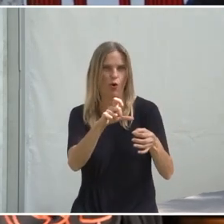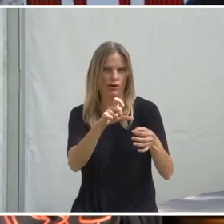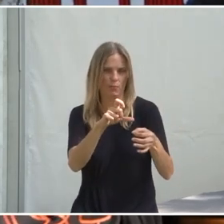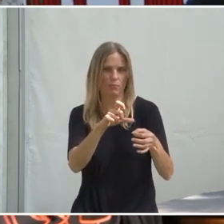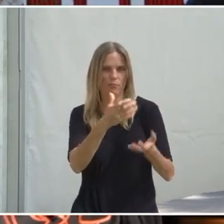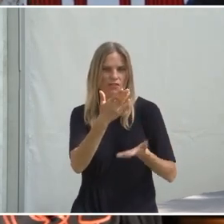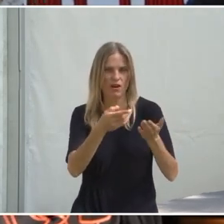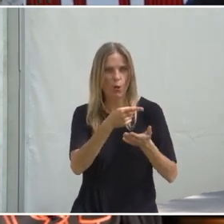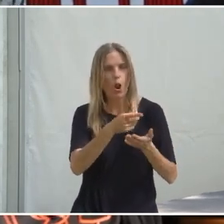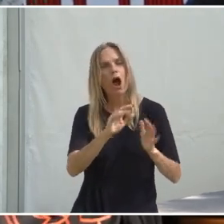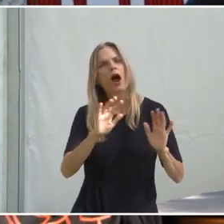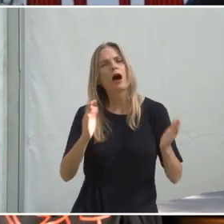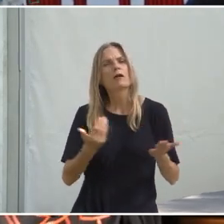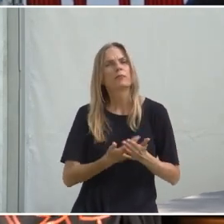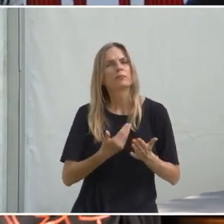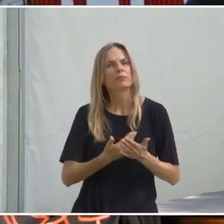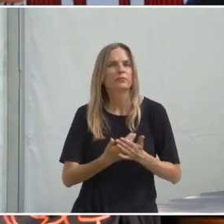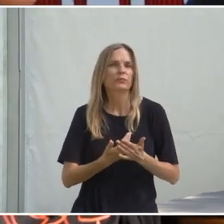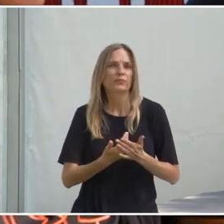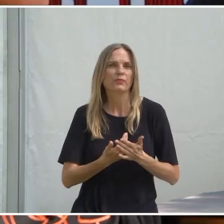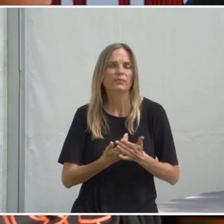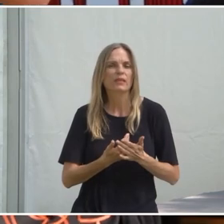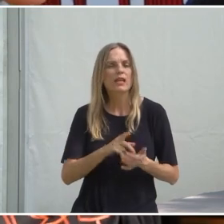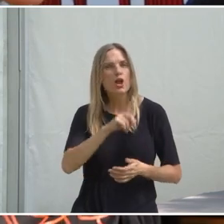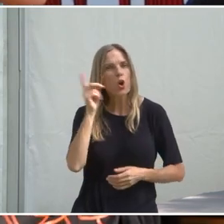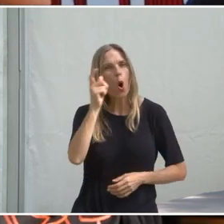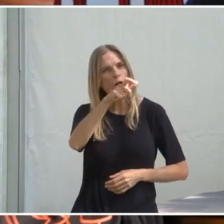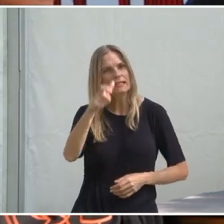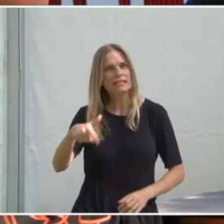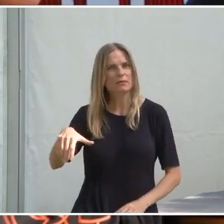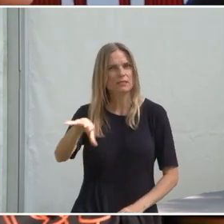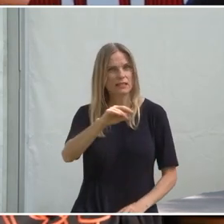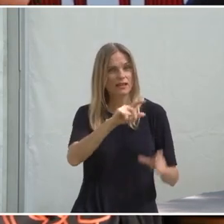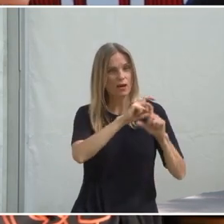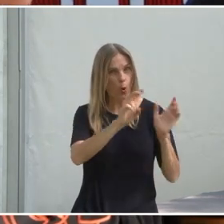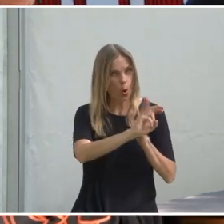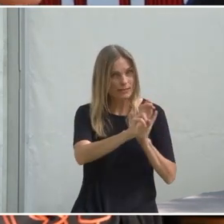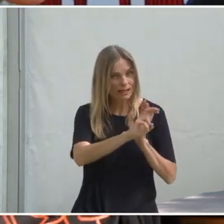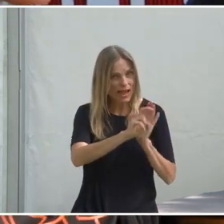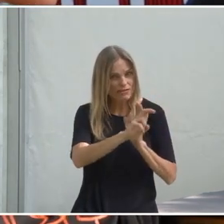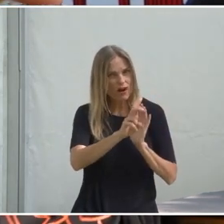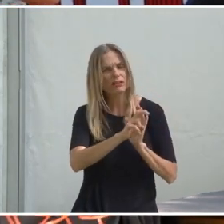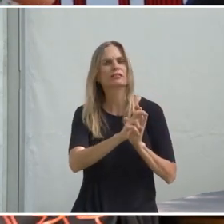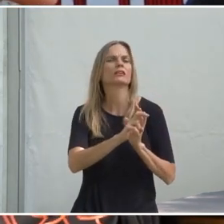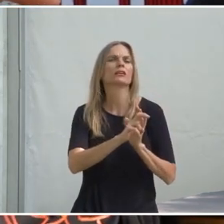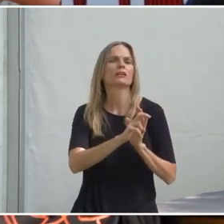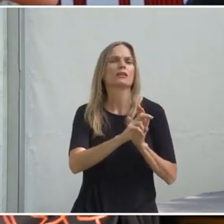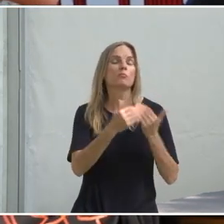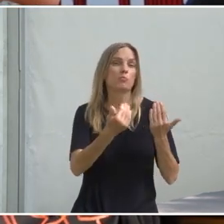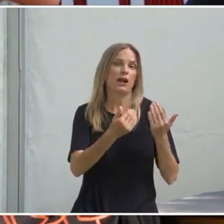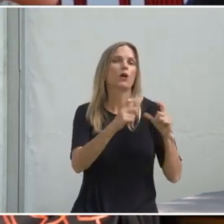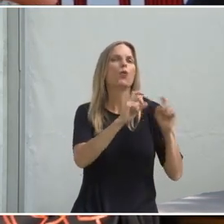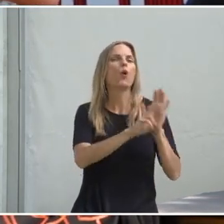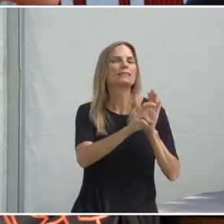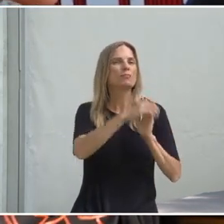have mandatory school for all the young people. Now we're trying to raise the age, etc. So I feel like this is actually